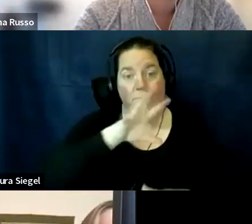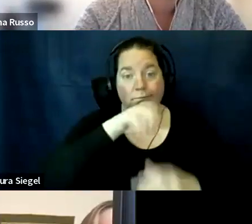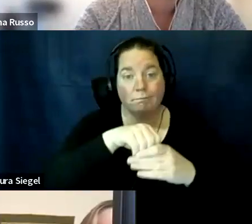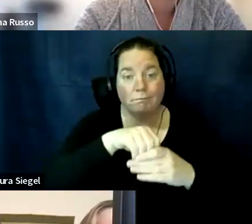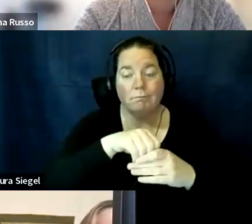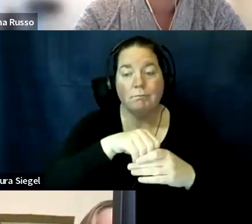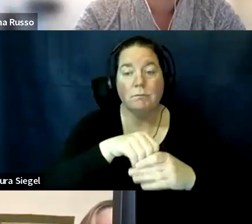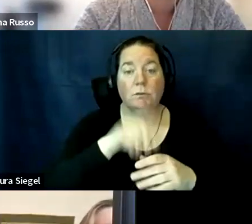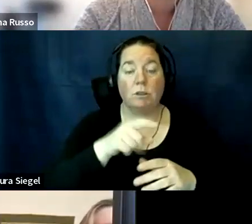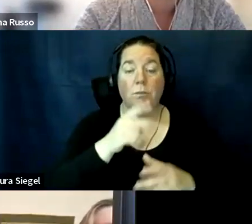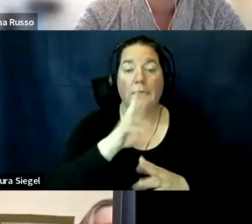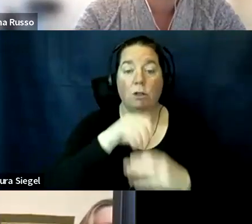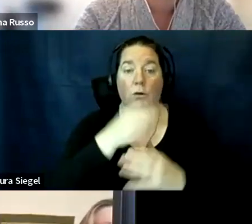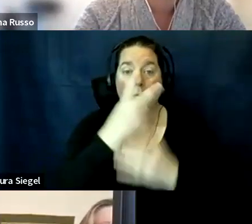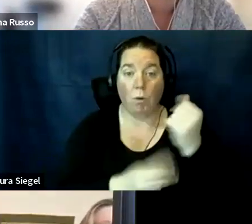in both sections?